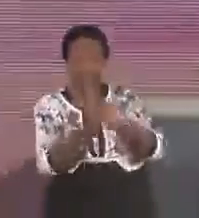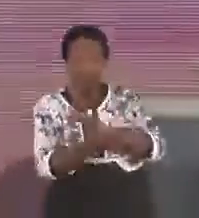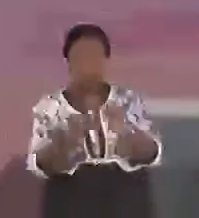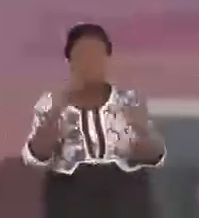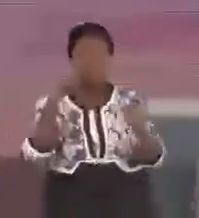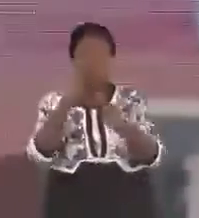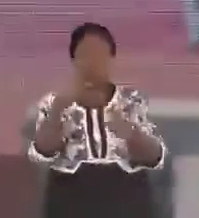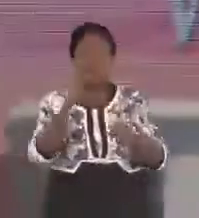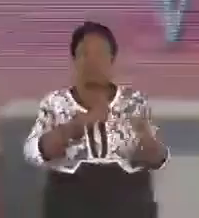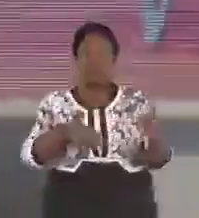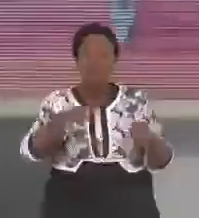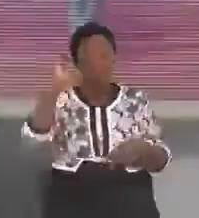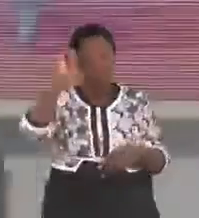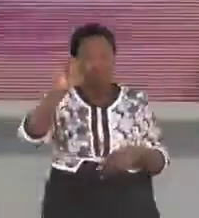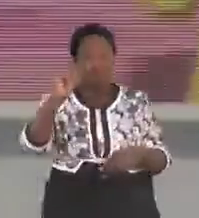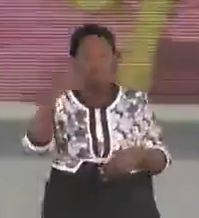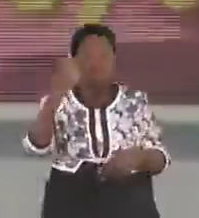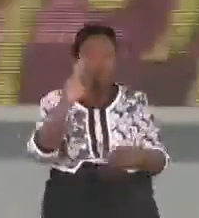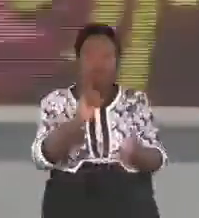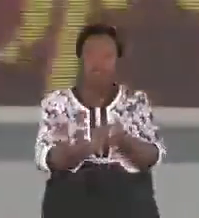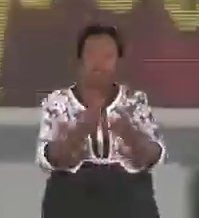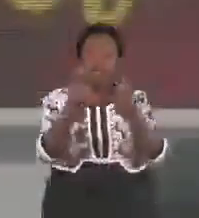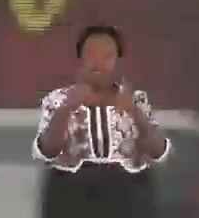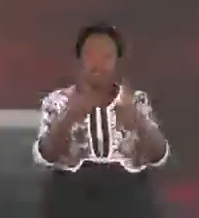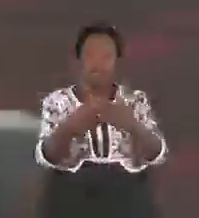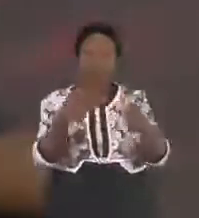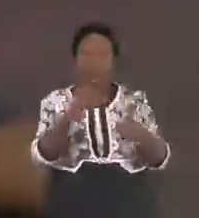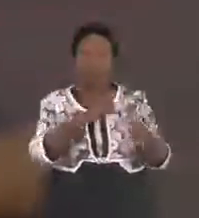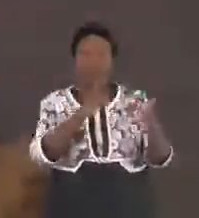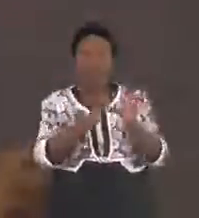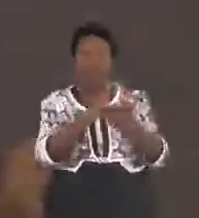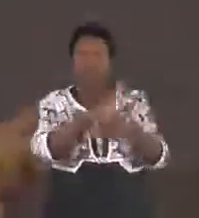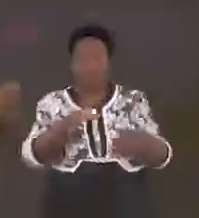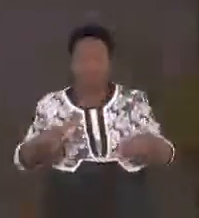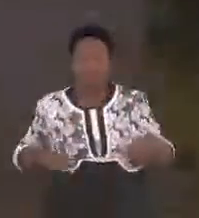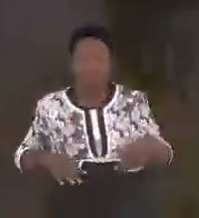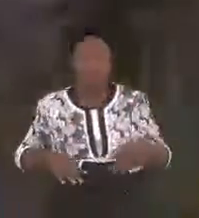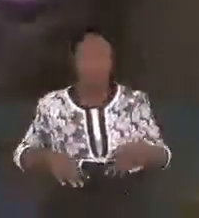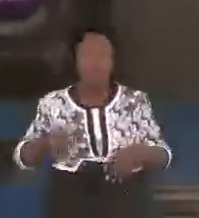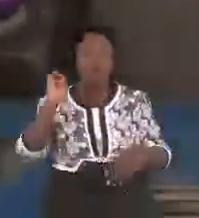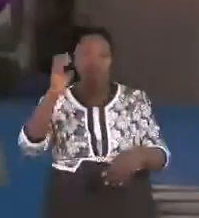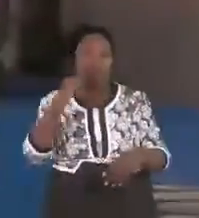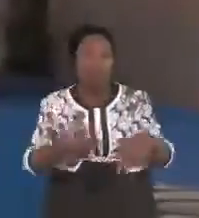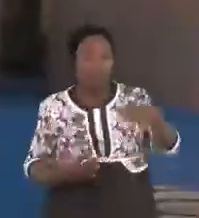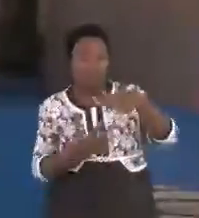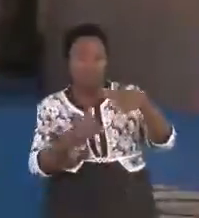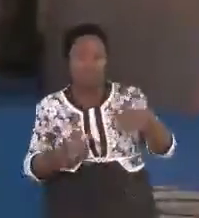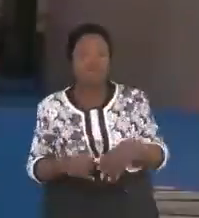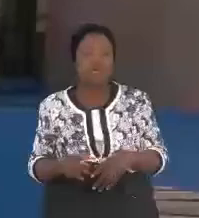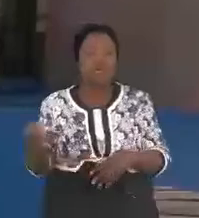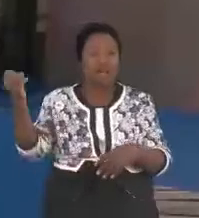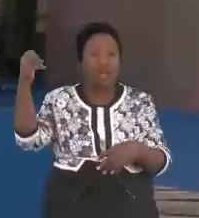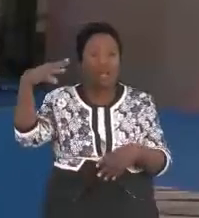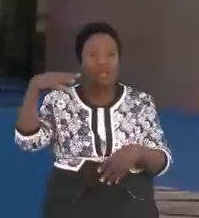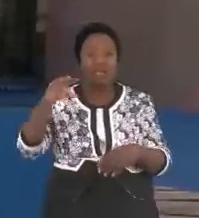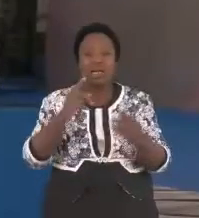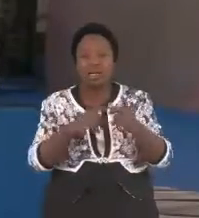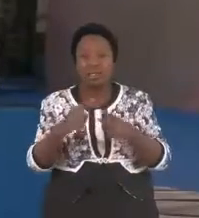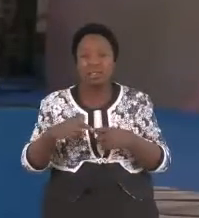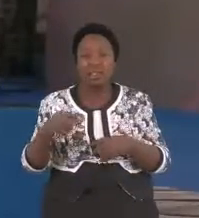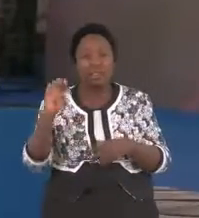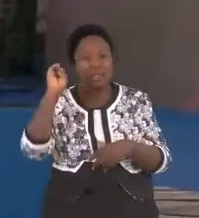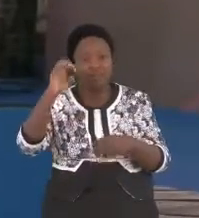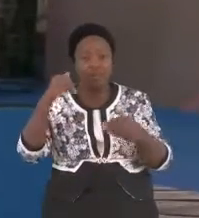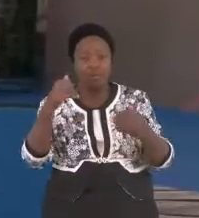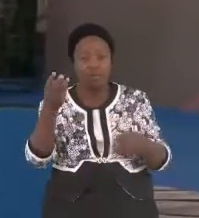forerunner of the lord jesus christ it was a burning light and yeah we were willing